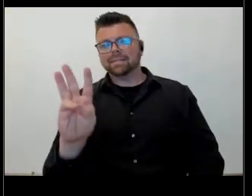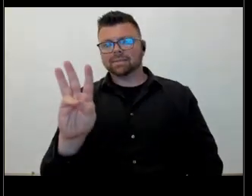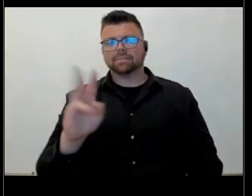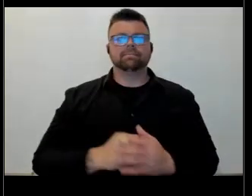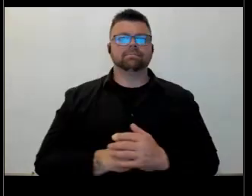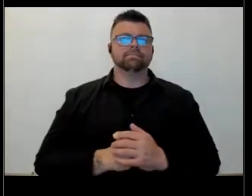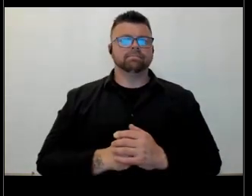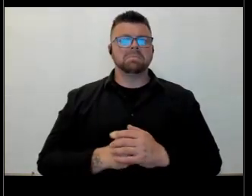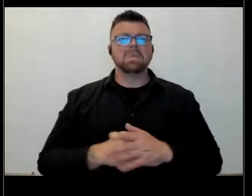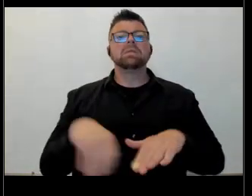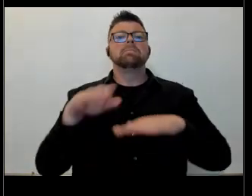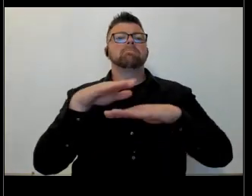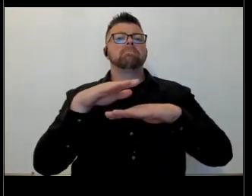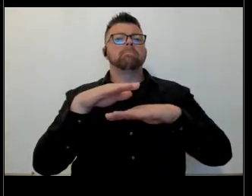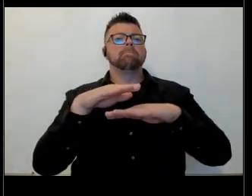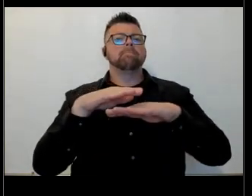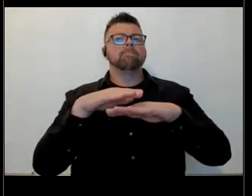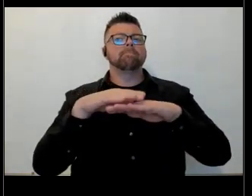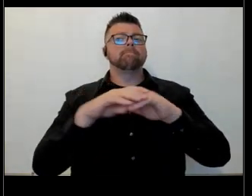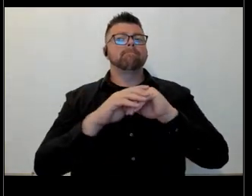A117.1-1986